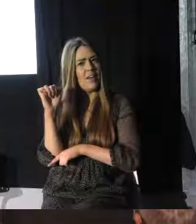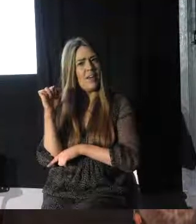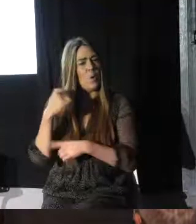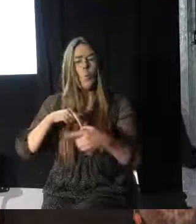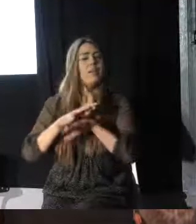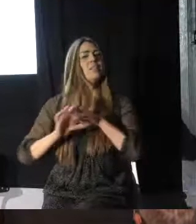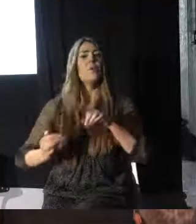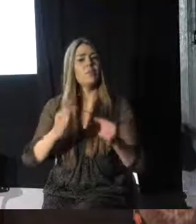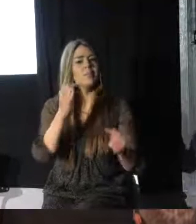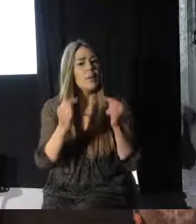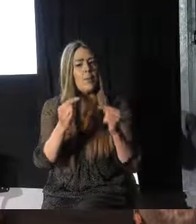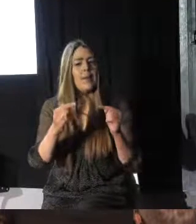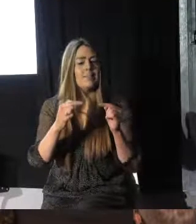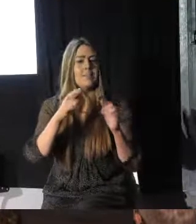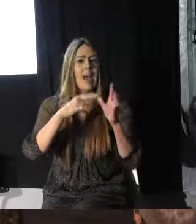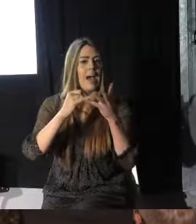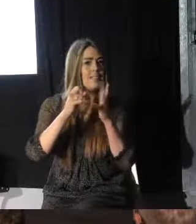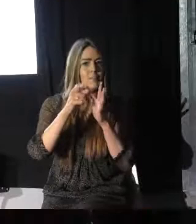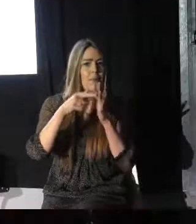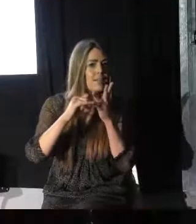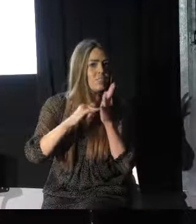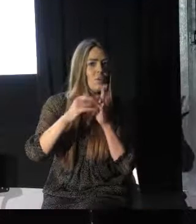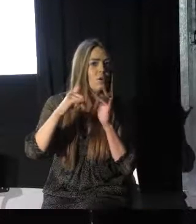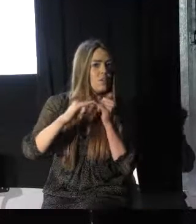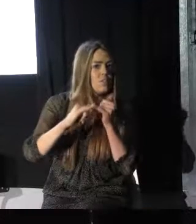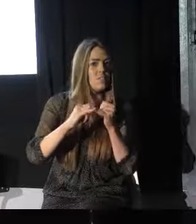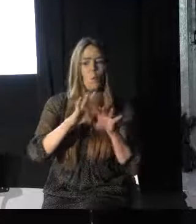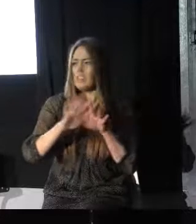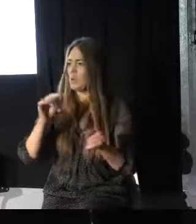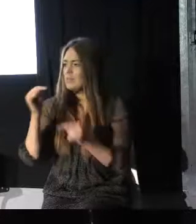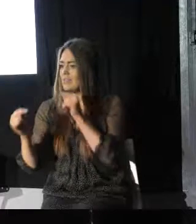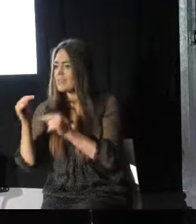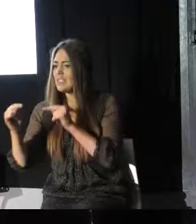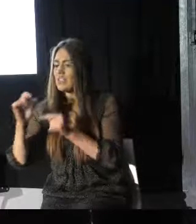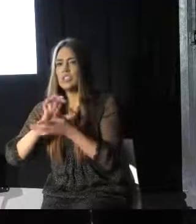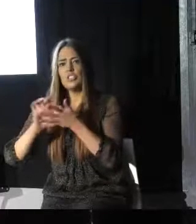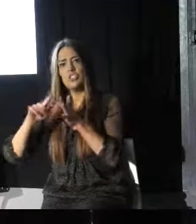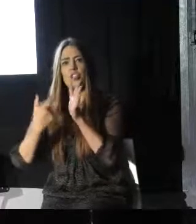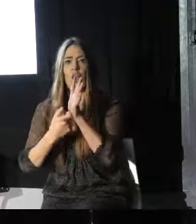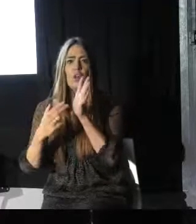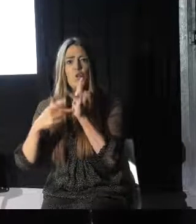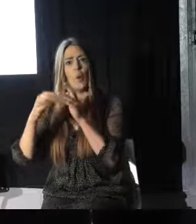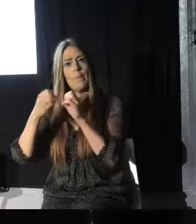don't debate Chernobyl. We don't debate racism.